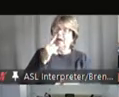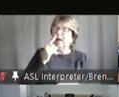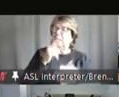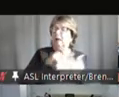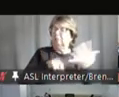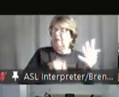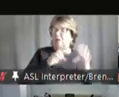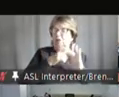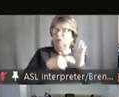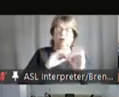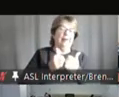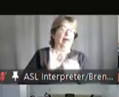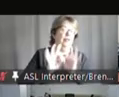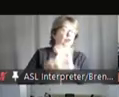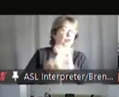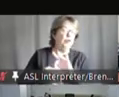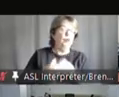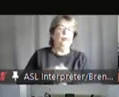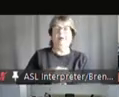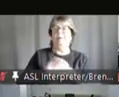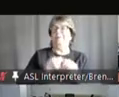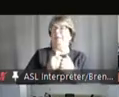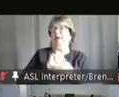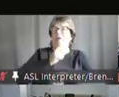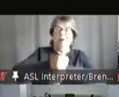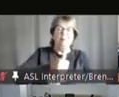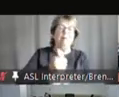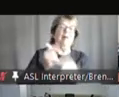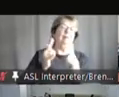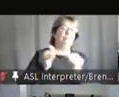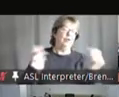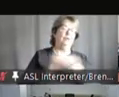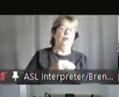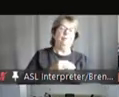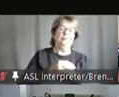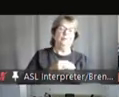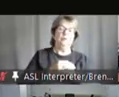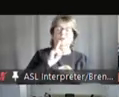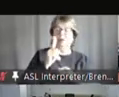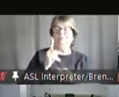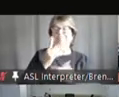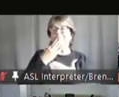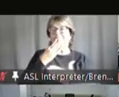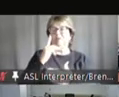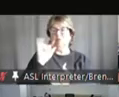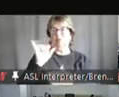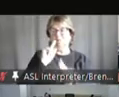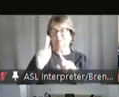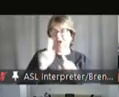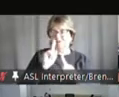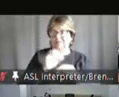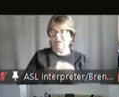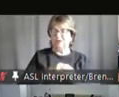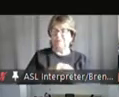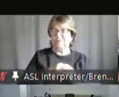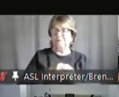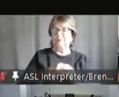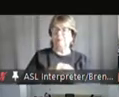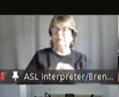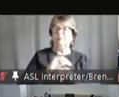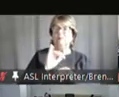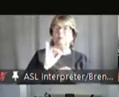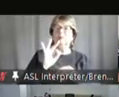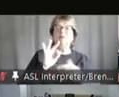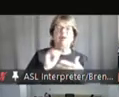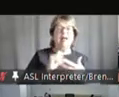they're interpreted, how they're implemented, and so on and so forth, right? So I appreciate that conversation. If we could move past the next two slides,